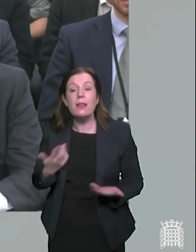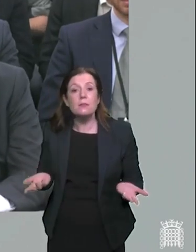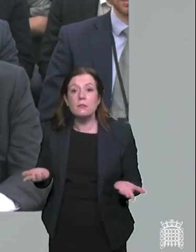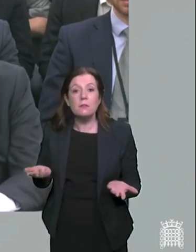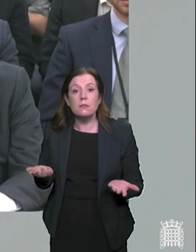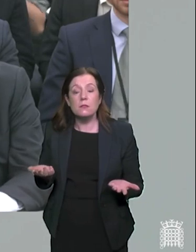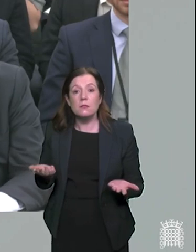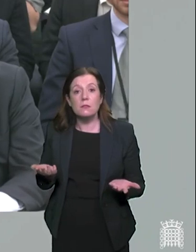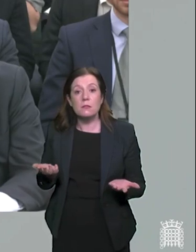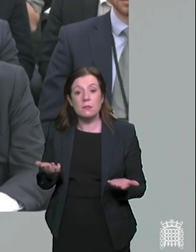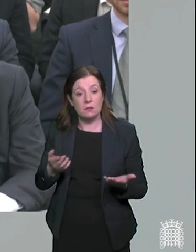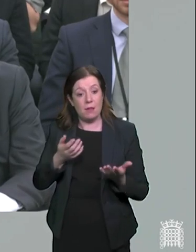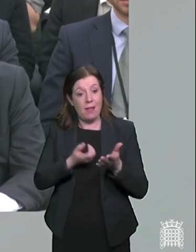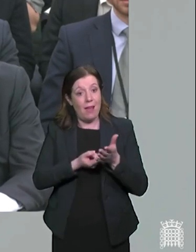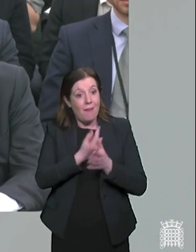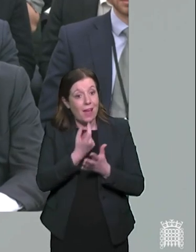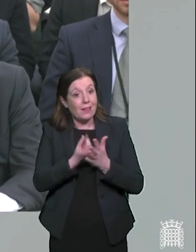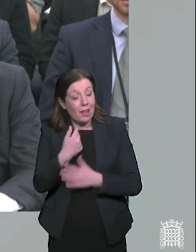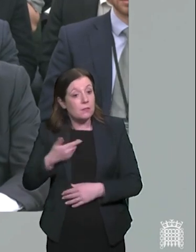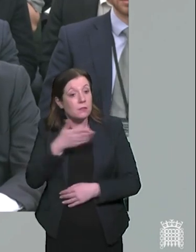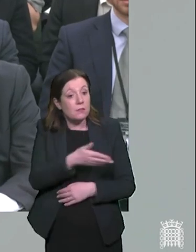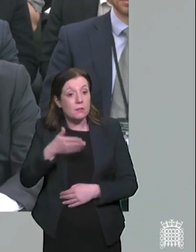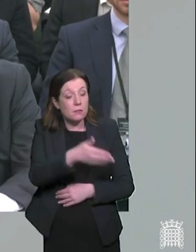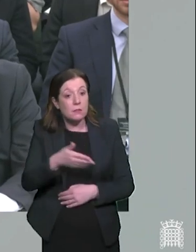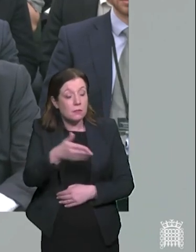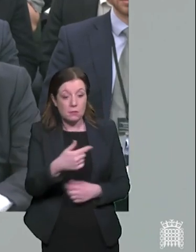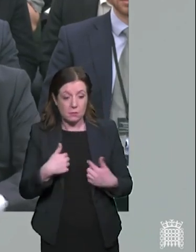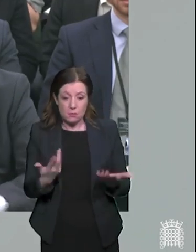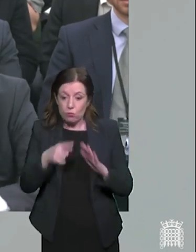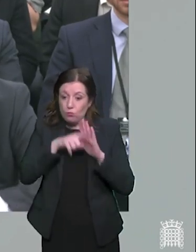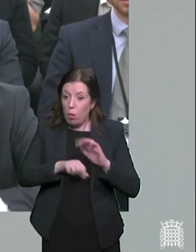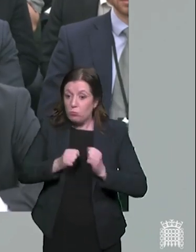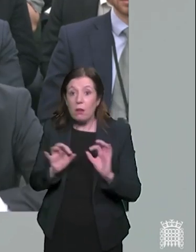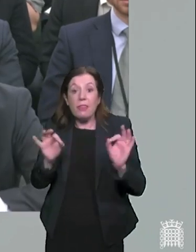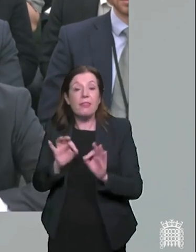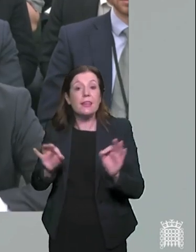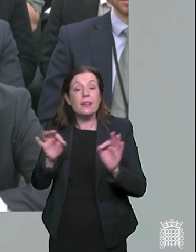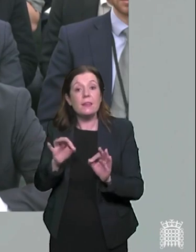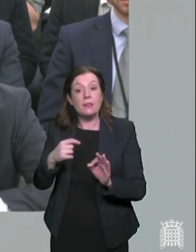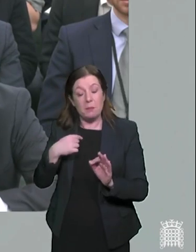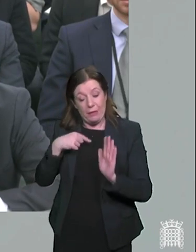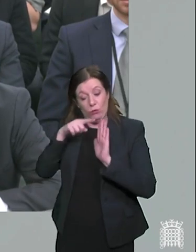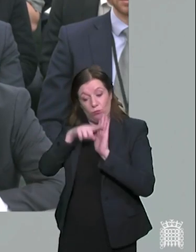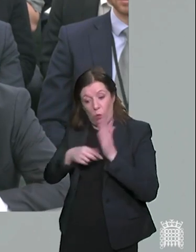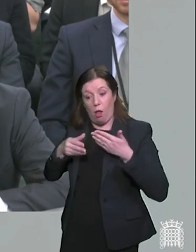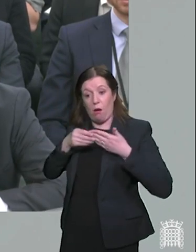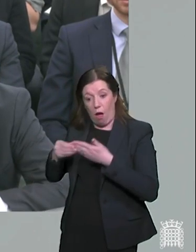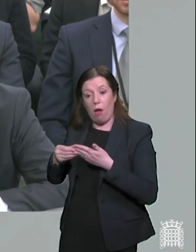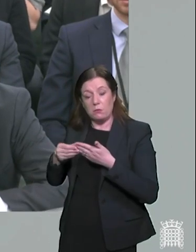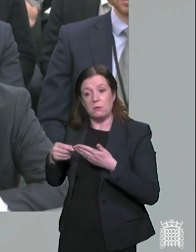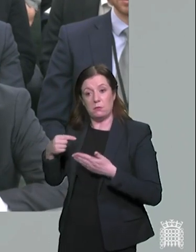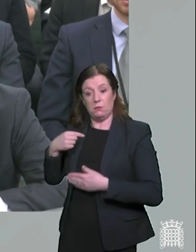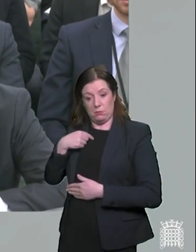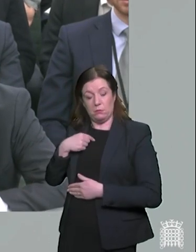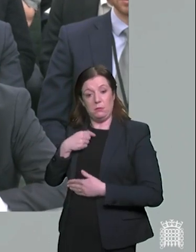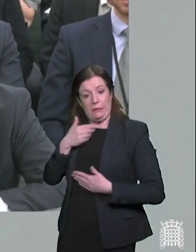the same goes for all the events I attended. My belief was that we were following the rules and the guidance to the best of